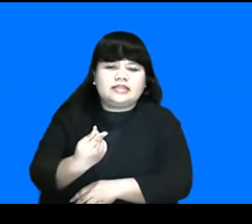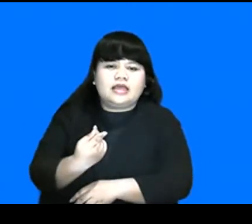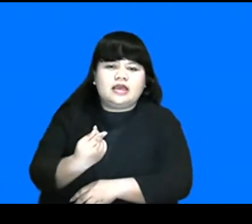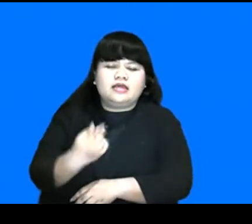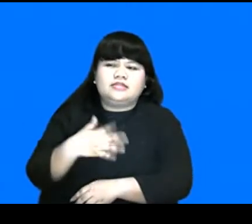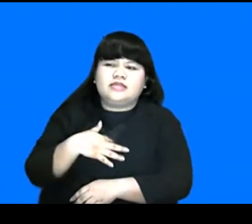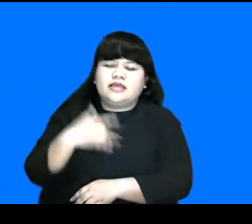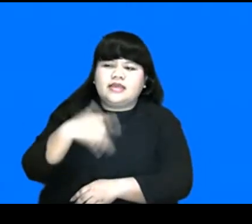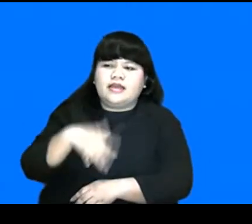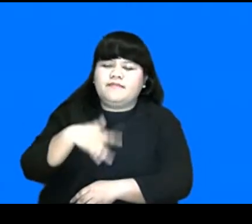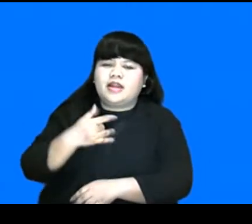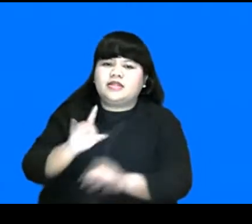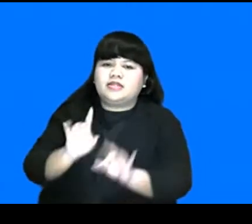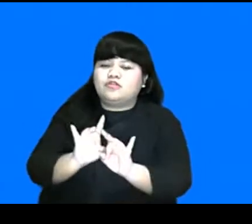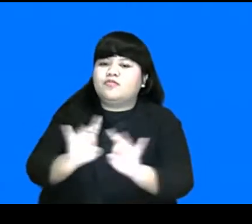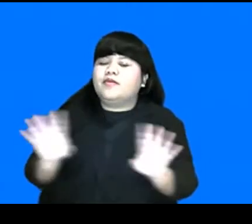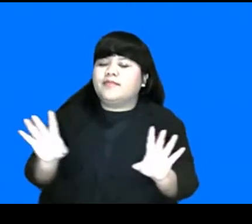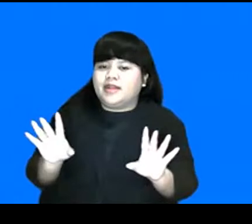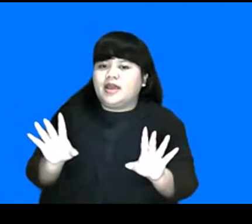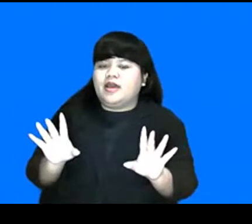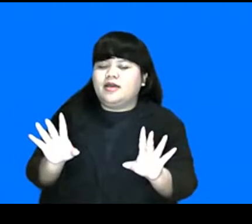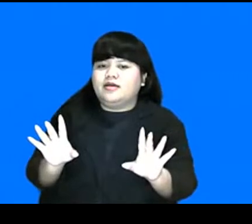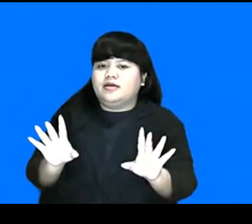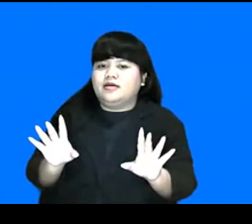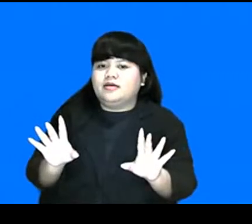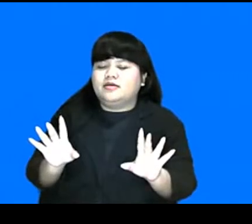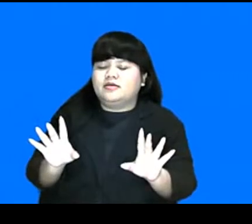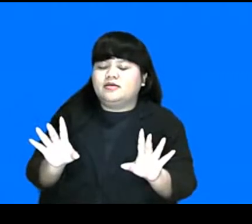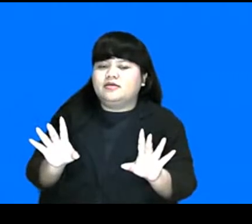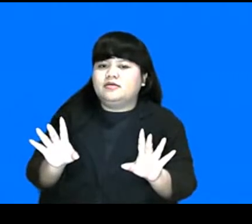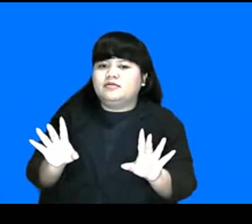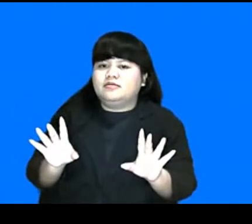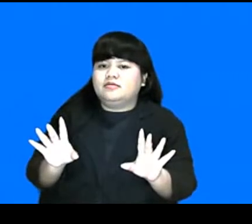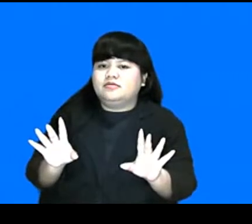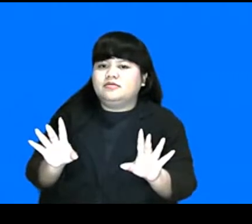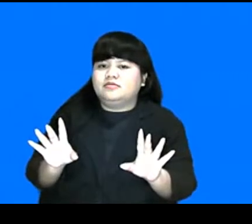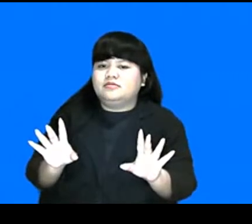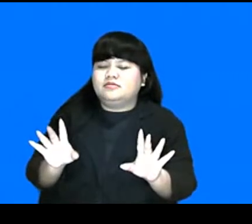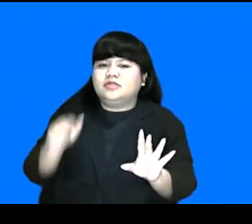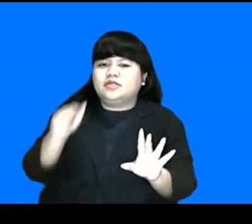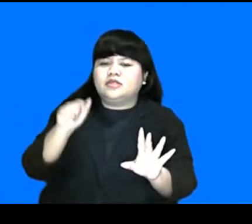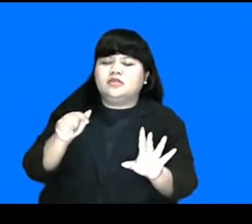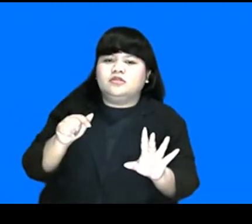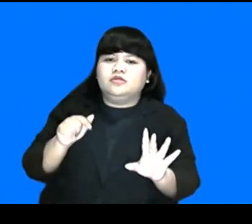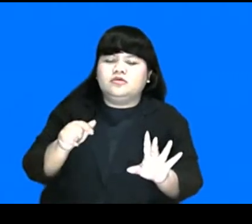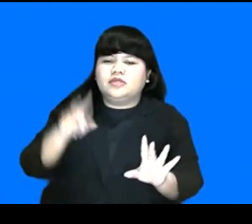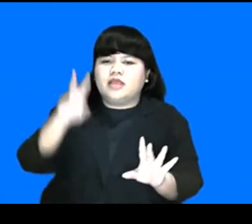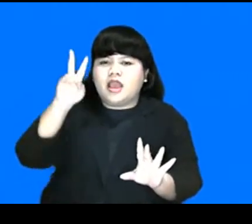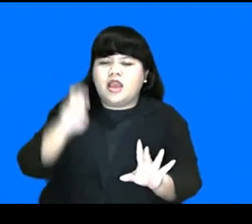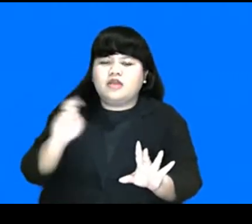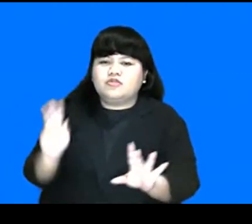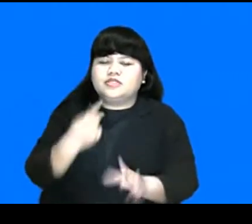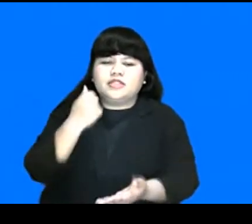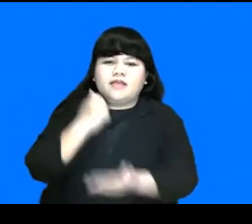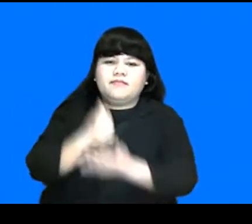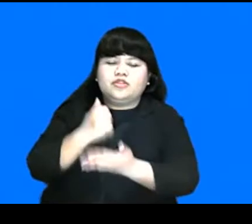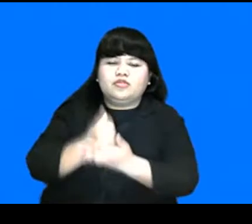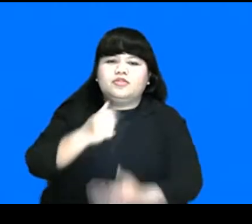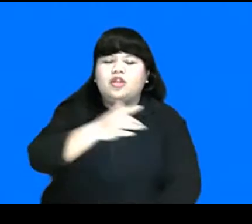a big difference. And that's something we need to be careful about, rather than being dependent on these